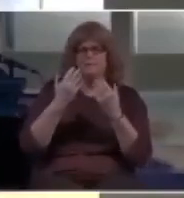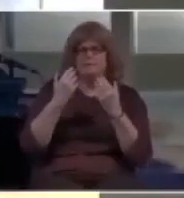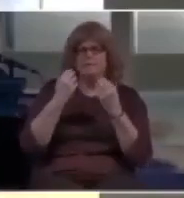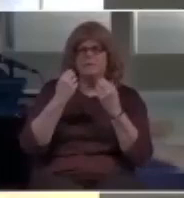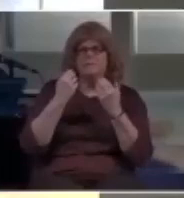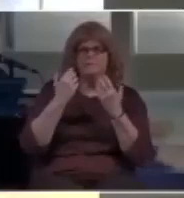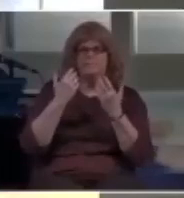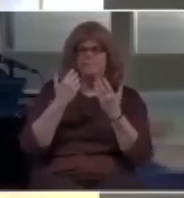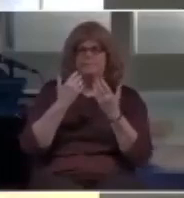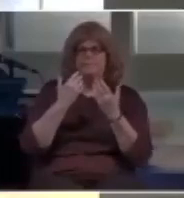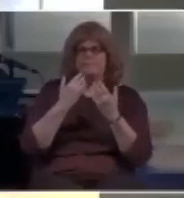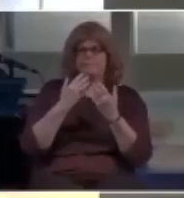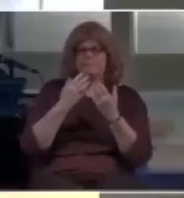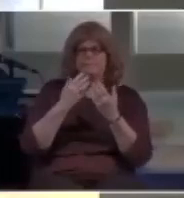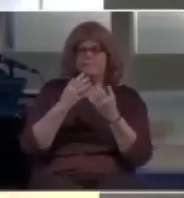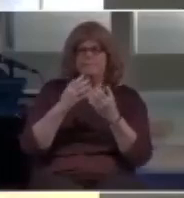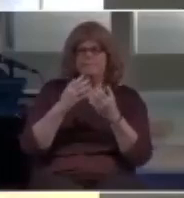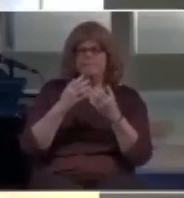the